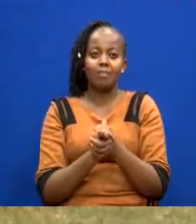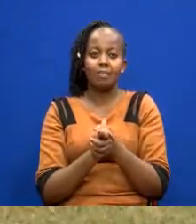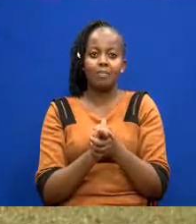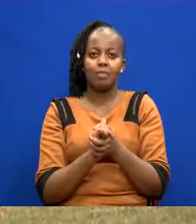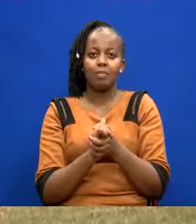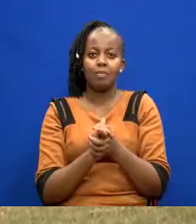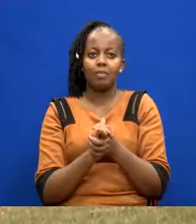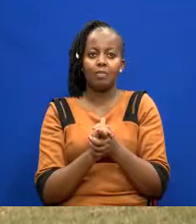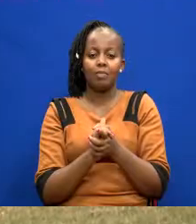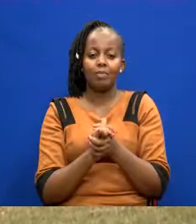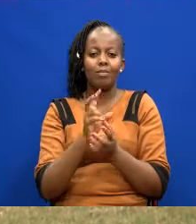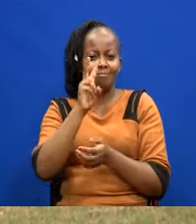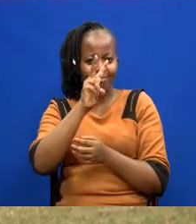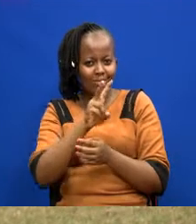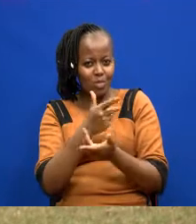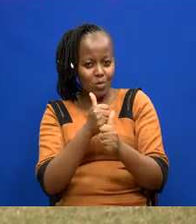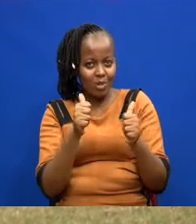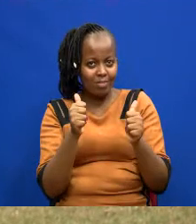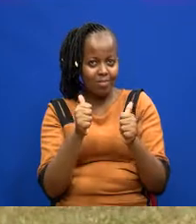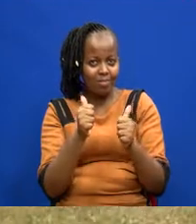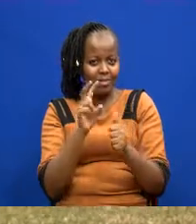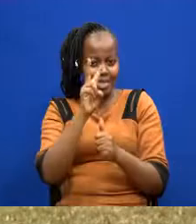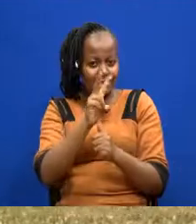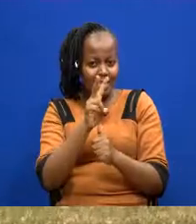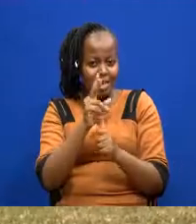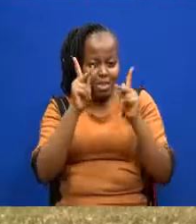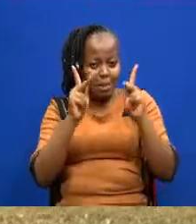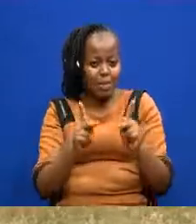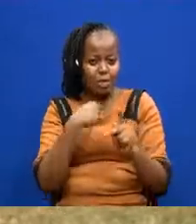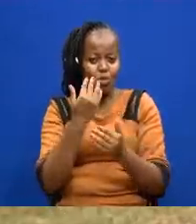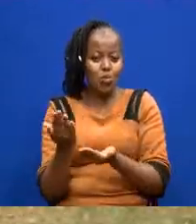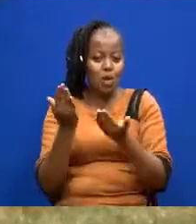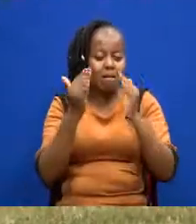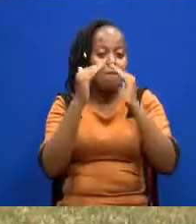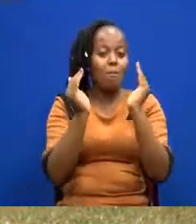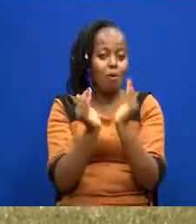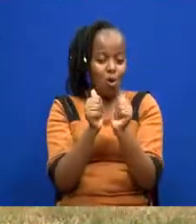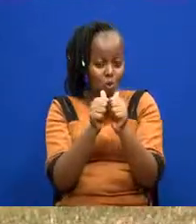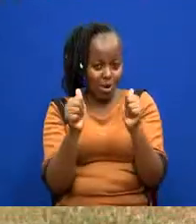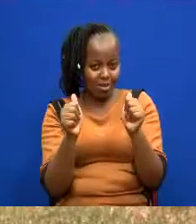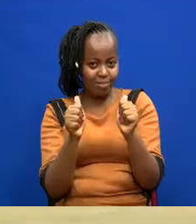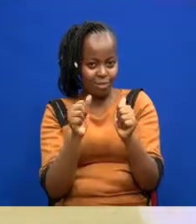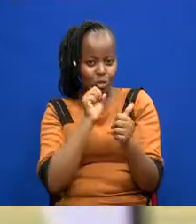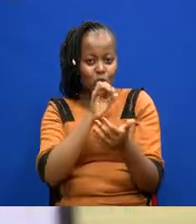The defender try time. Watch the ball carrier. Don't watch the ball carrier. Oh, good.